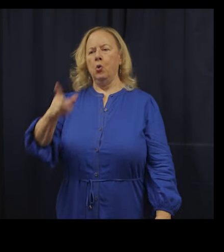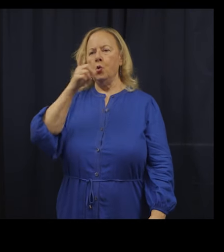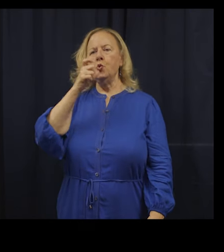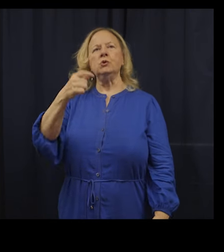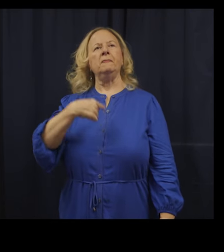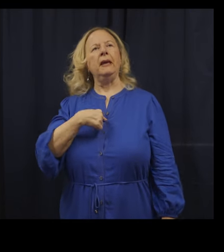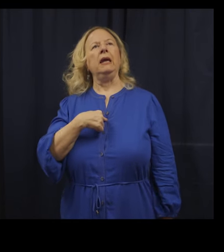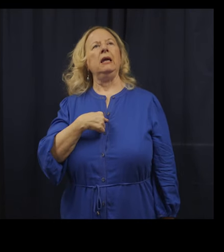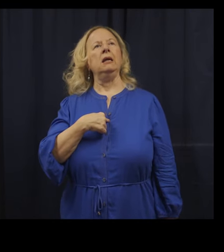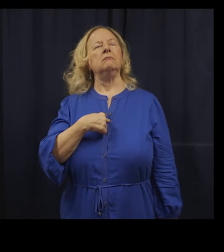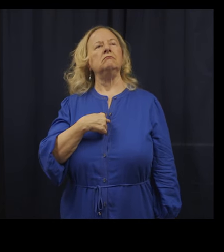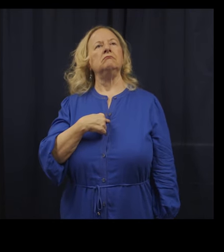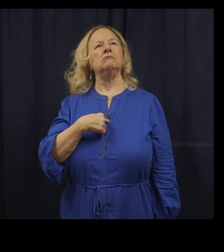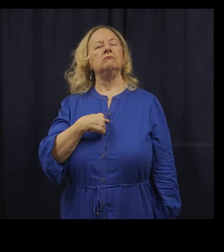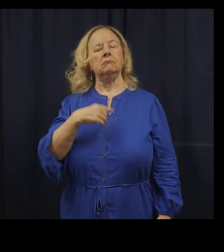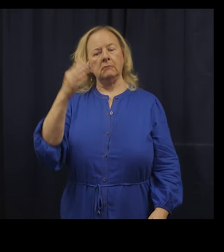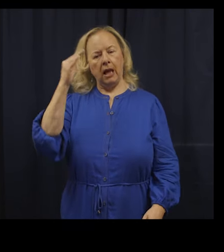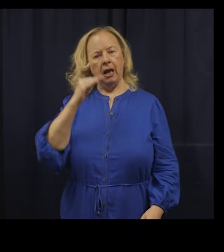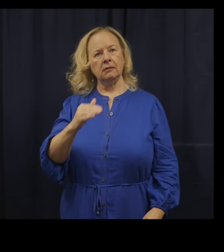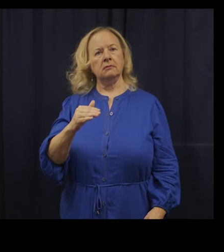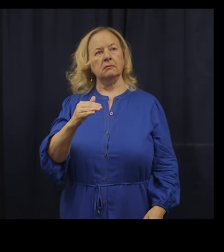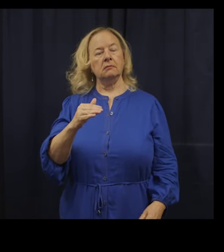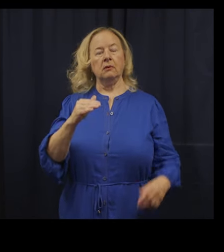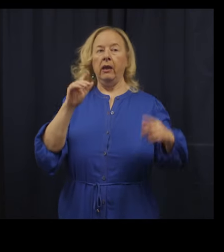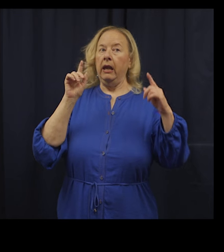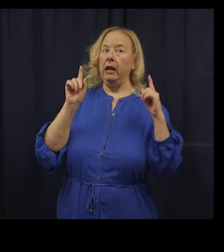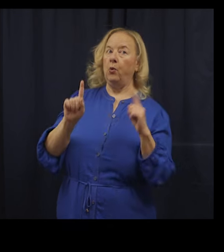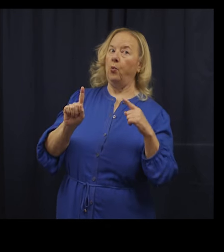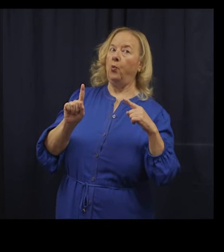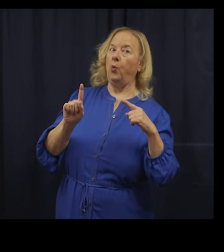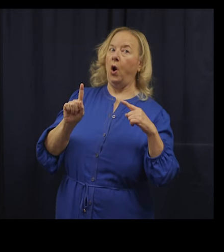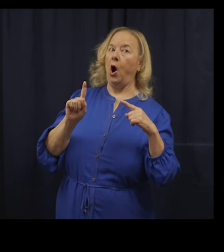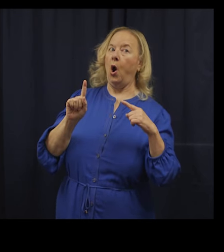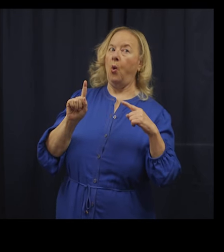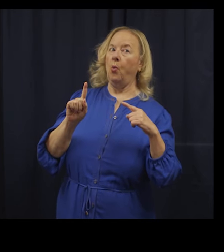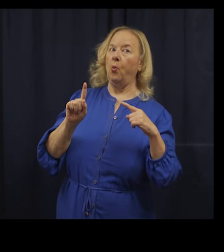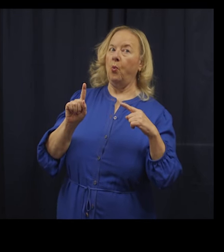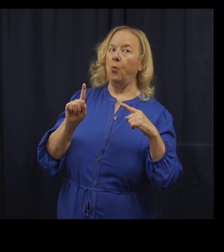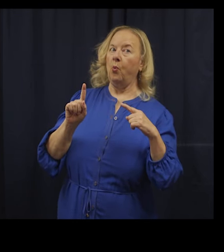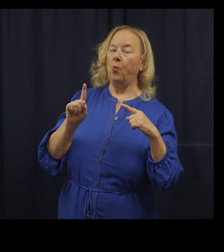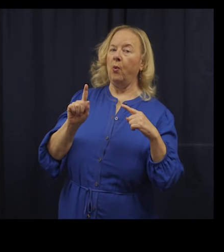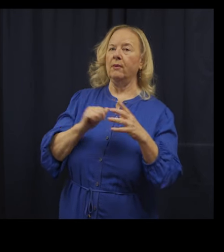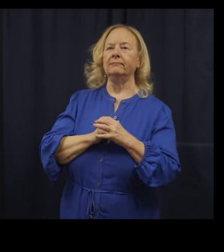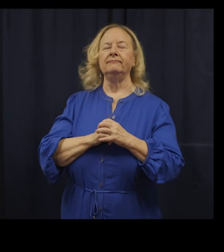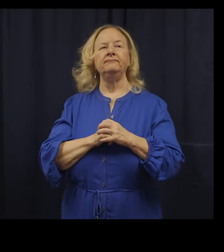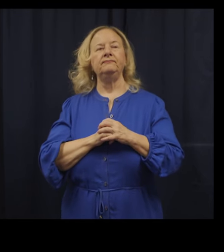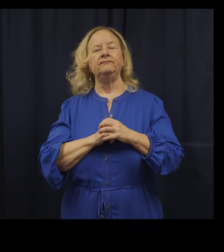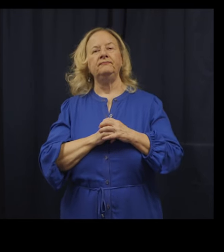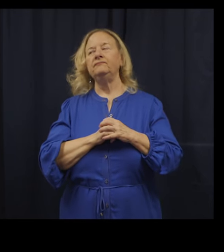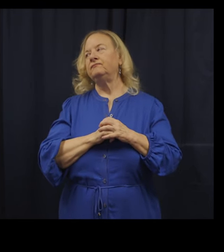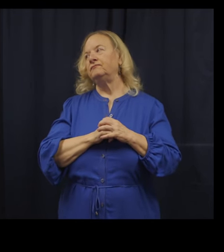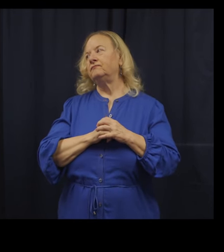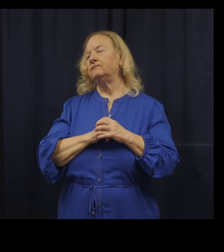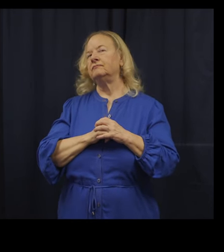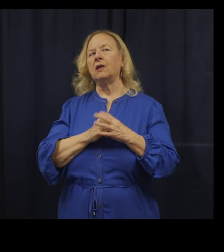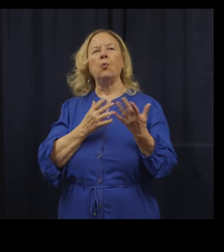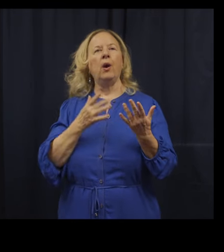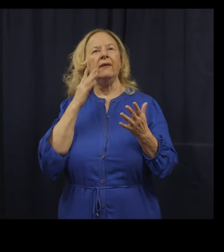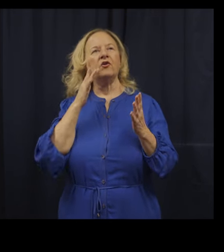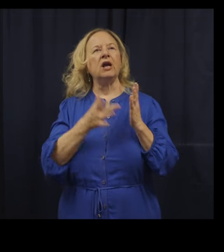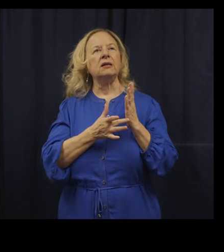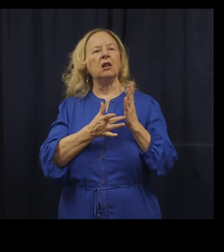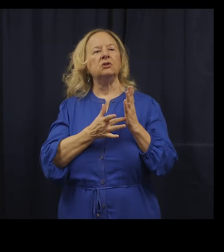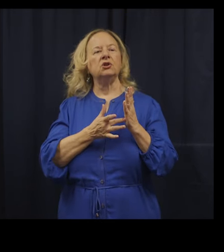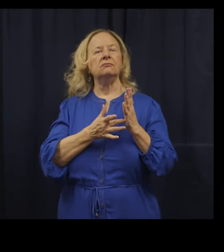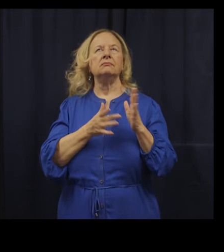me here? Well, let's look at the next. Here we go. It's not going. Okay, so